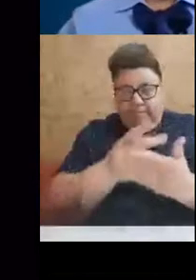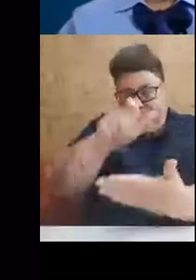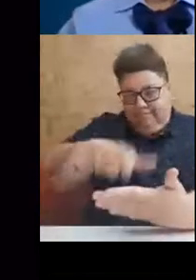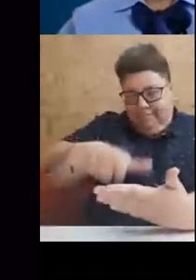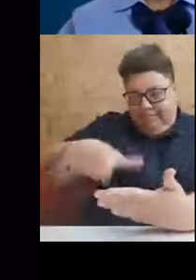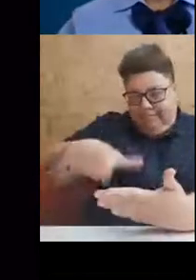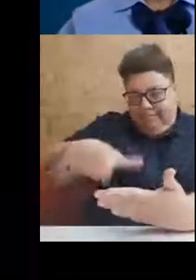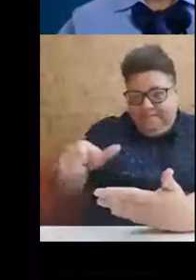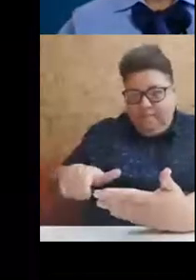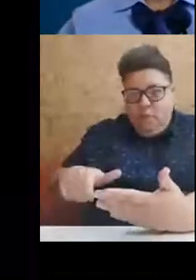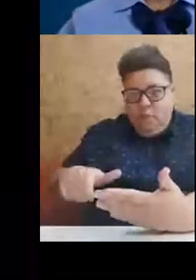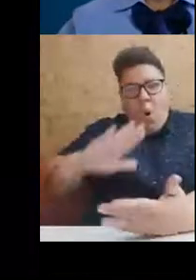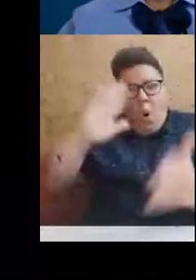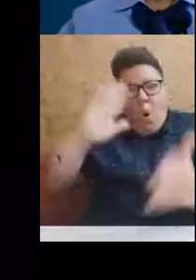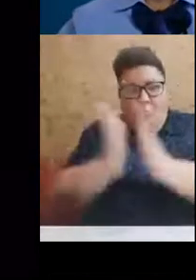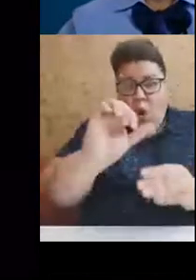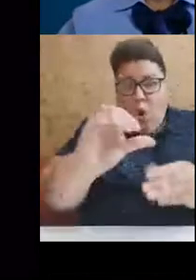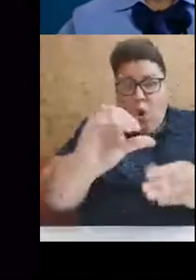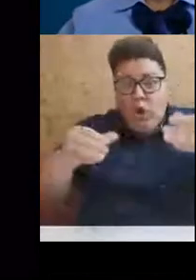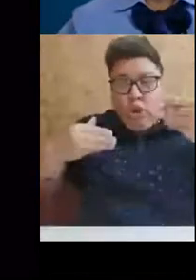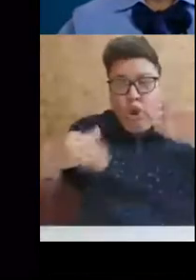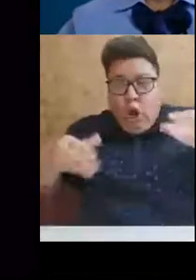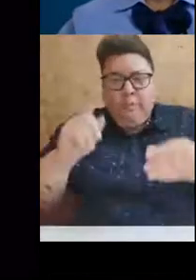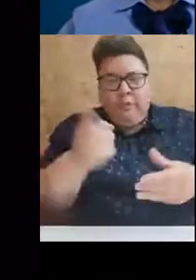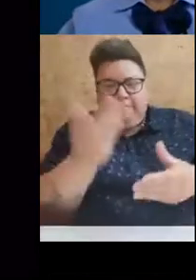must always be kept for a period of